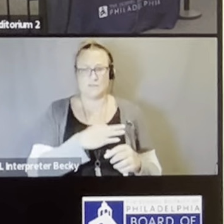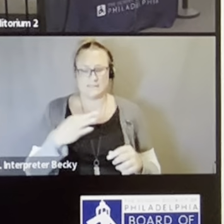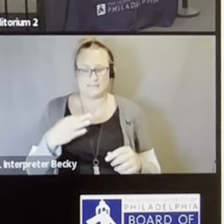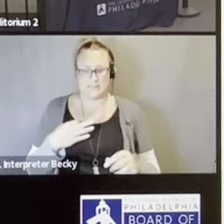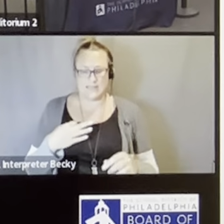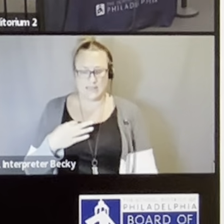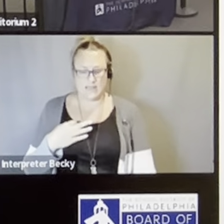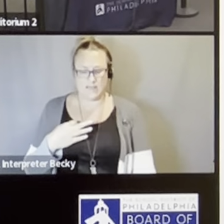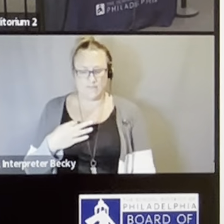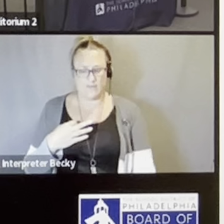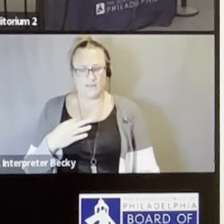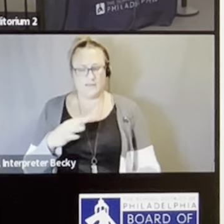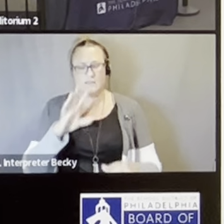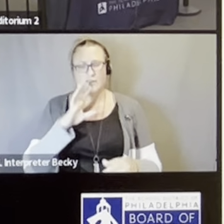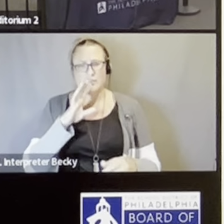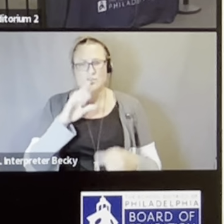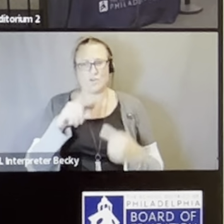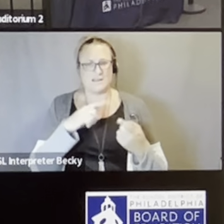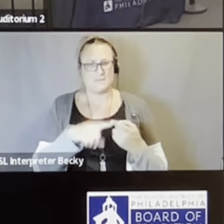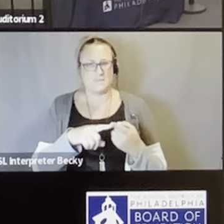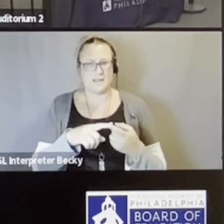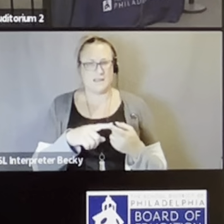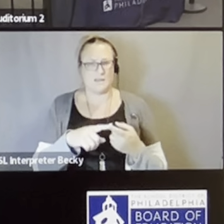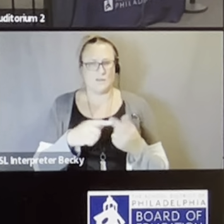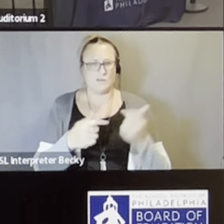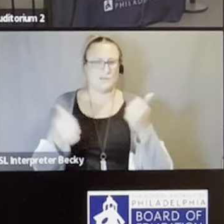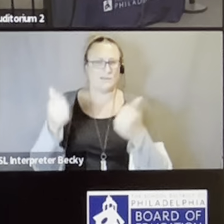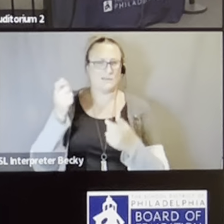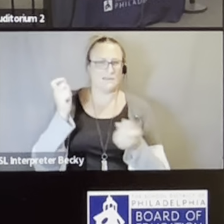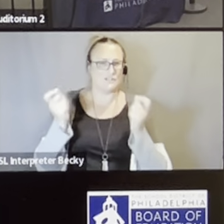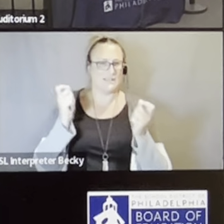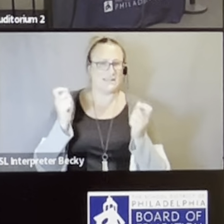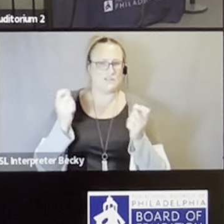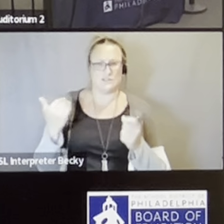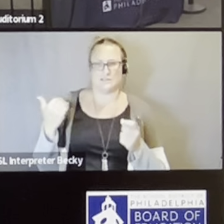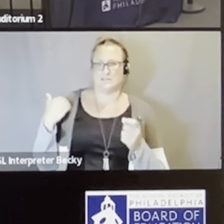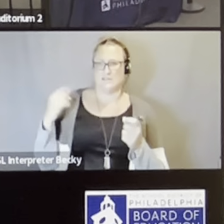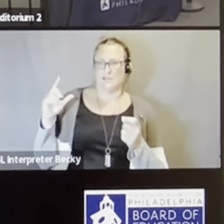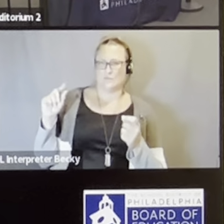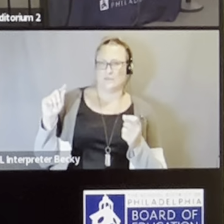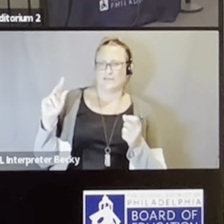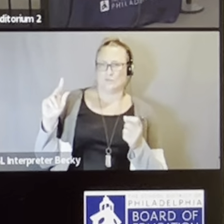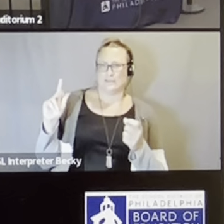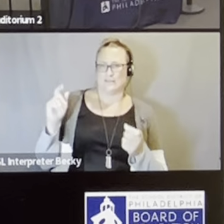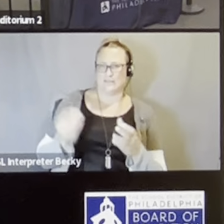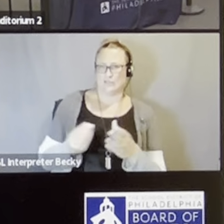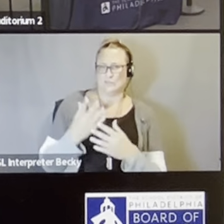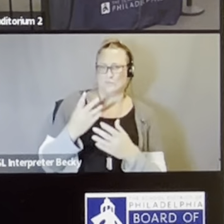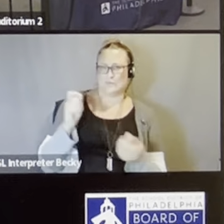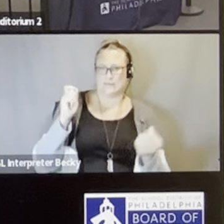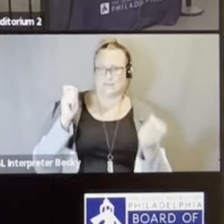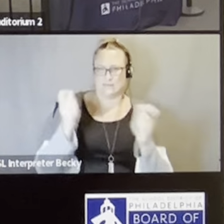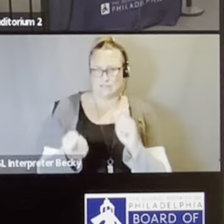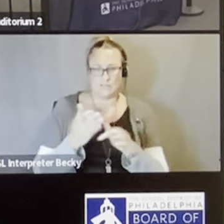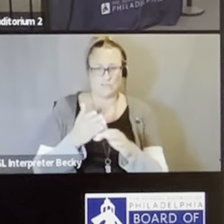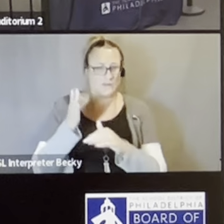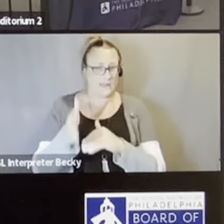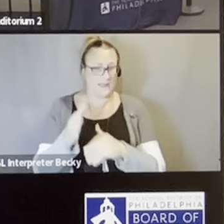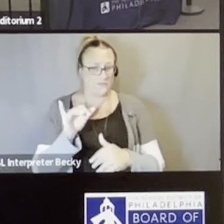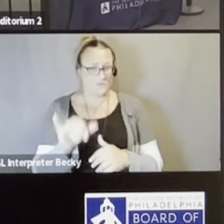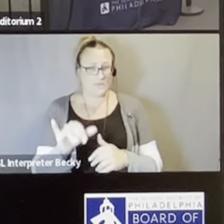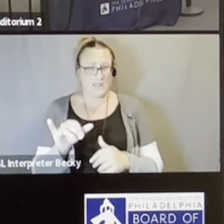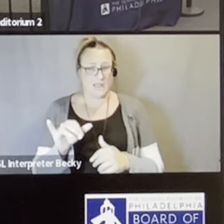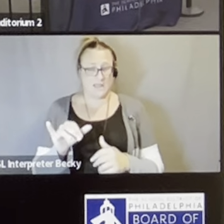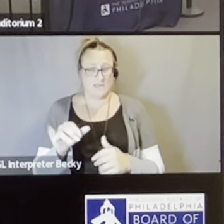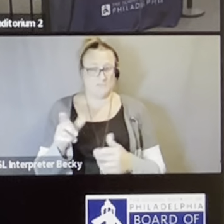that talked about they've had changes, I think, since the spring of 2023. And I'm just wondering, since that time period, are you